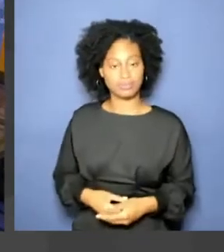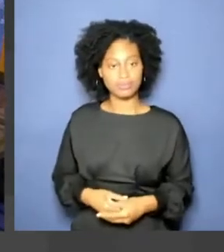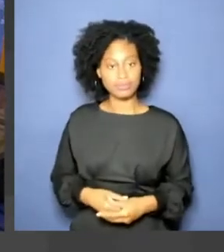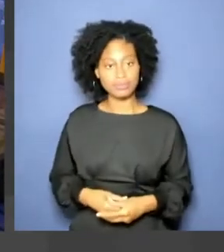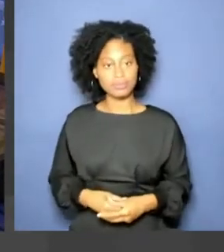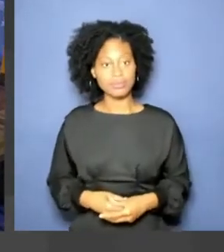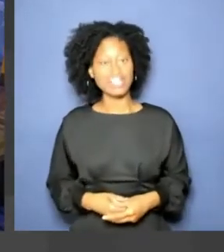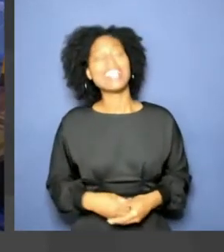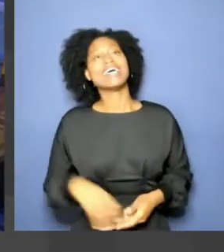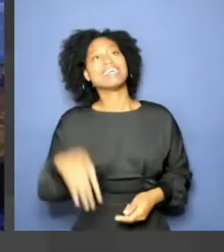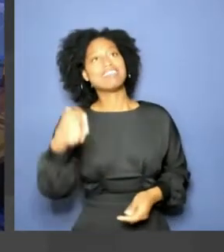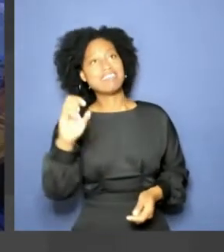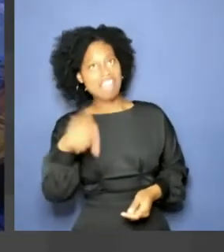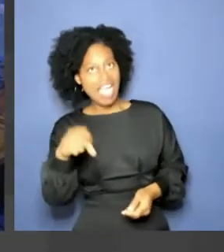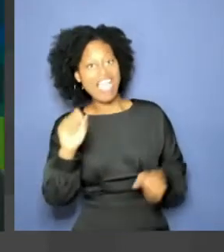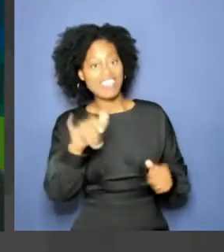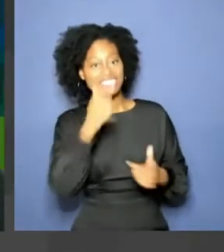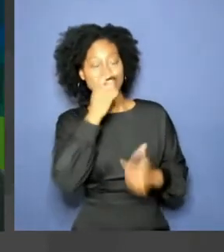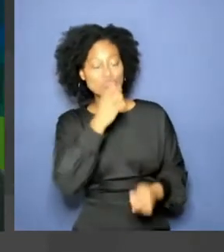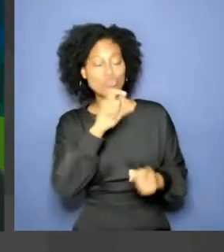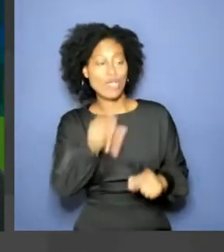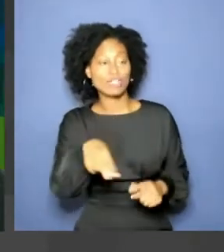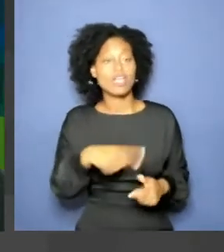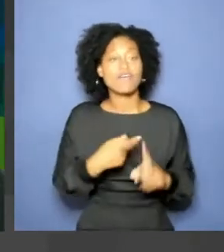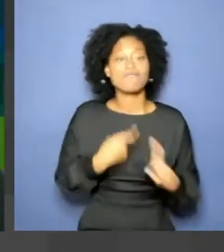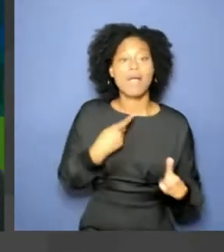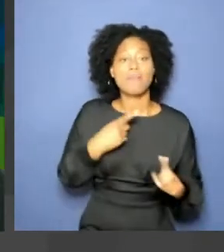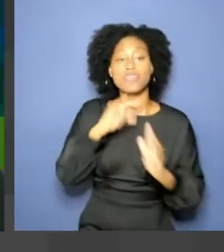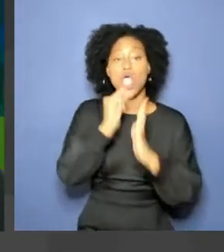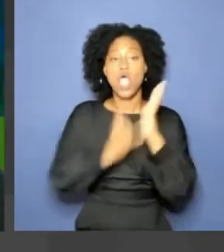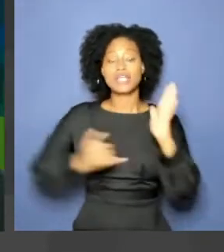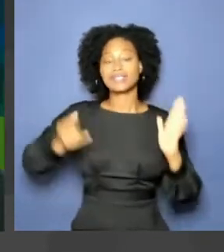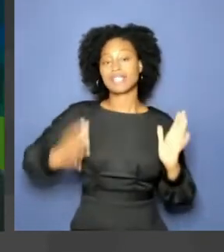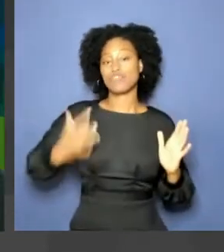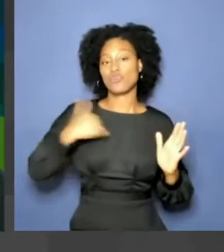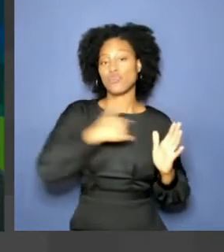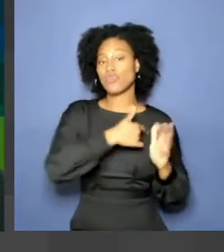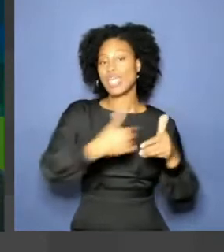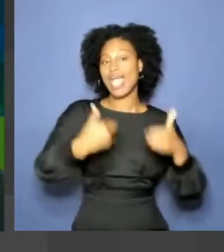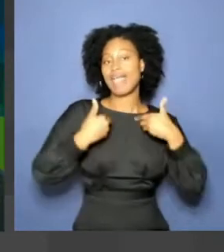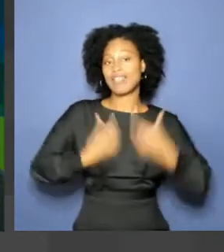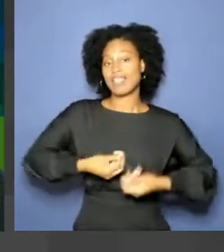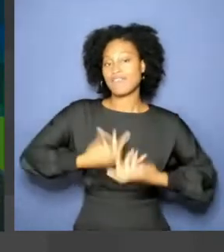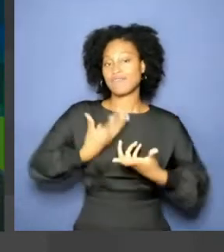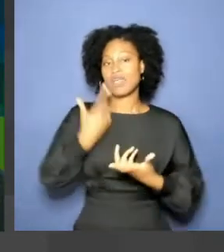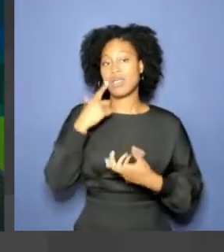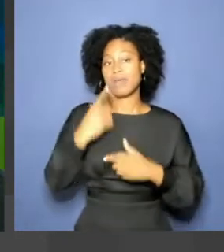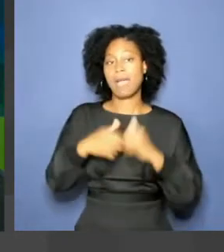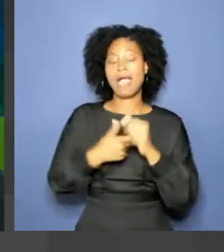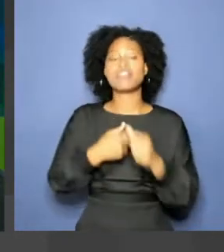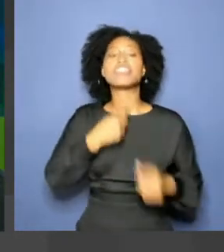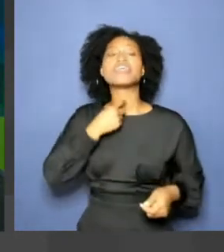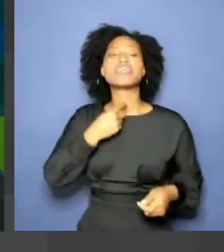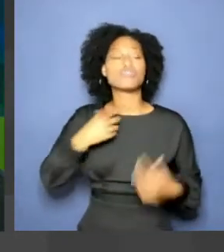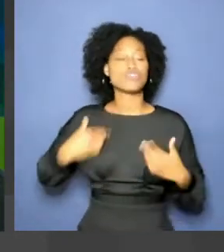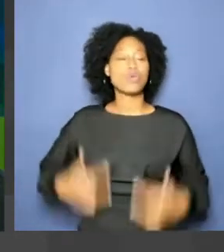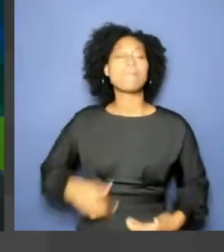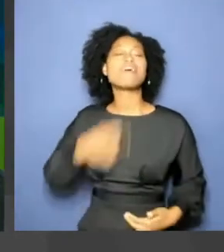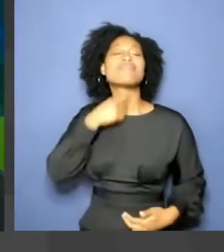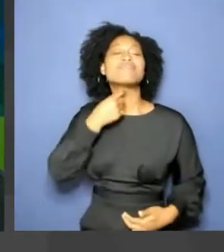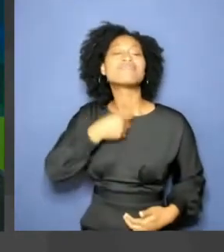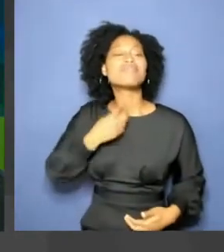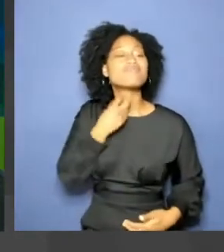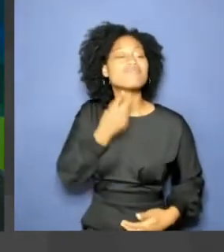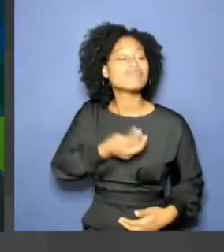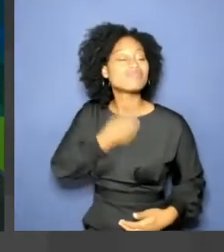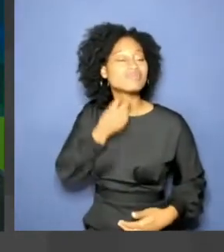Yeah, I mean, that's an interesting question. From the art side, we actually had the inspiration behind the human larynx, which is like the vocal cord or vocal